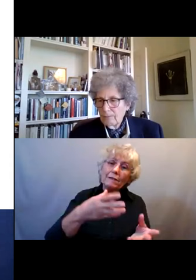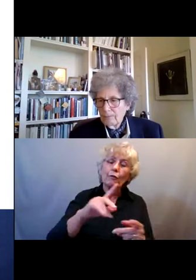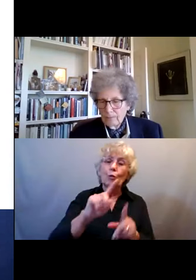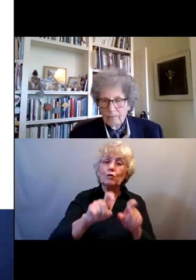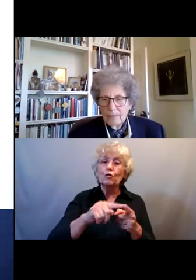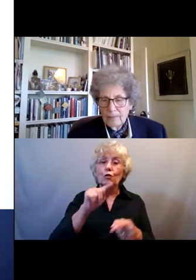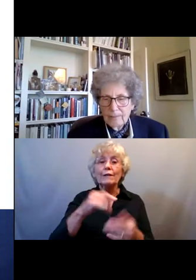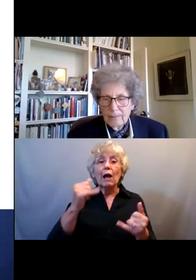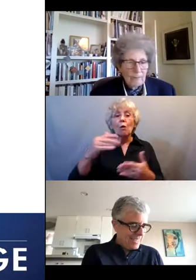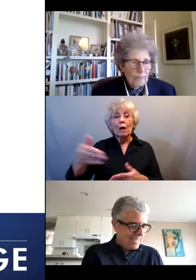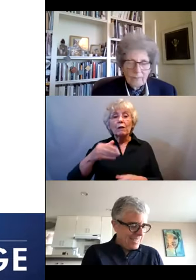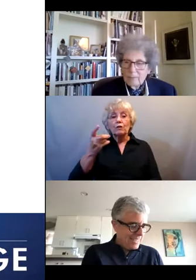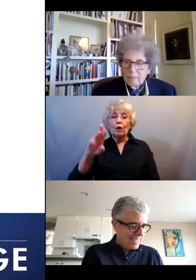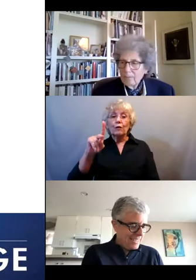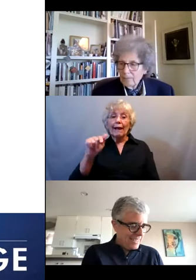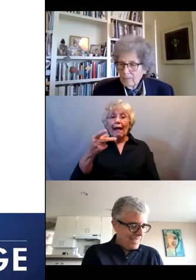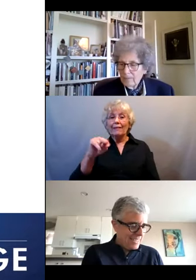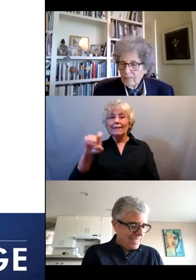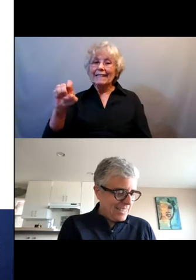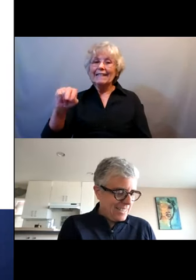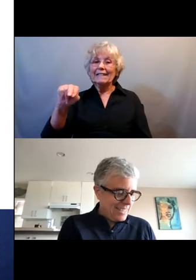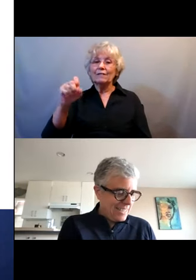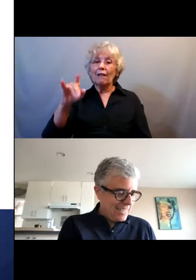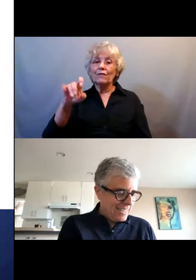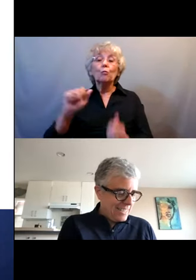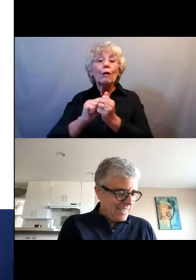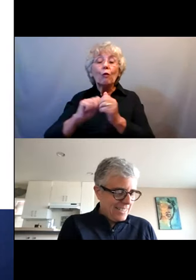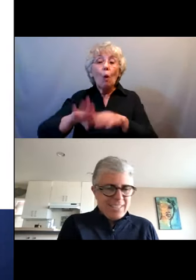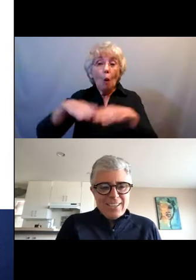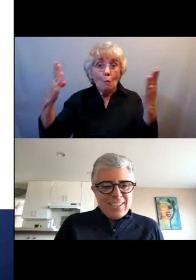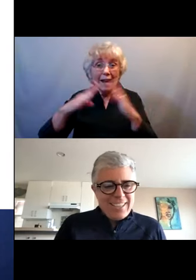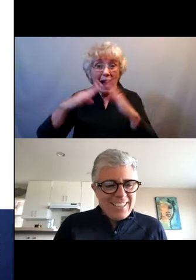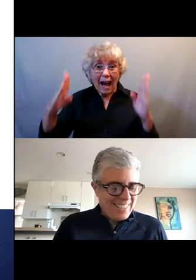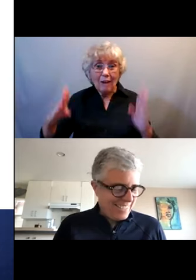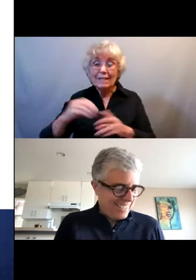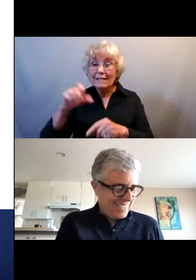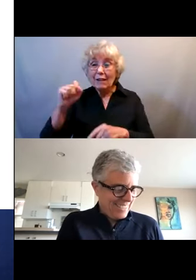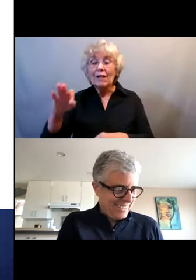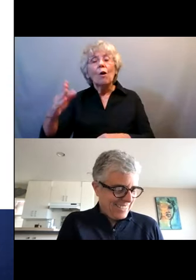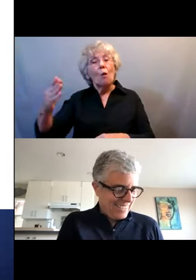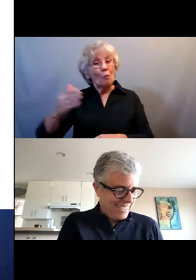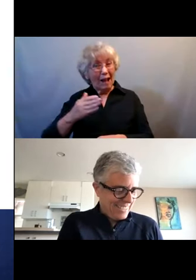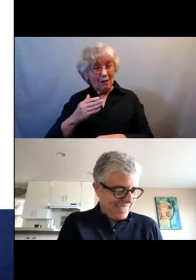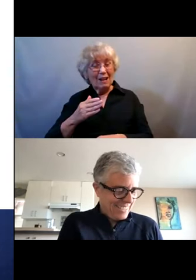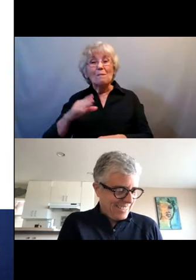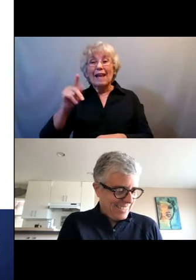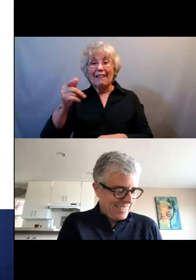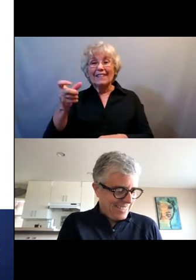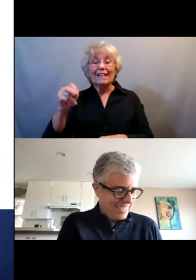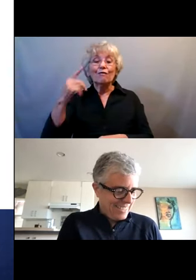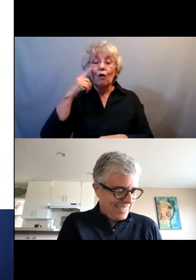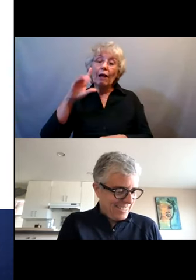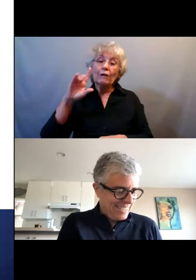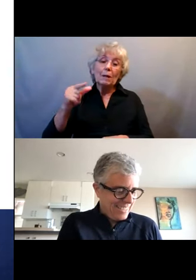Dr. Kathleen Sullivan with the Open House in San Francisco. Hi, Kathleen. for our LGBTQ and aging policy and